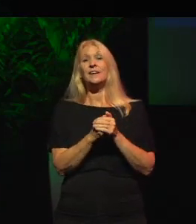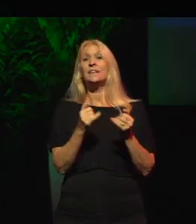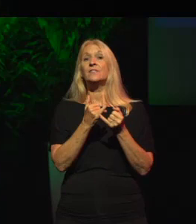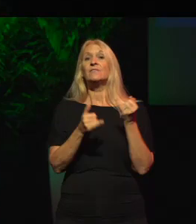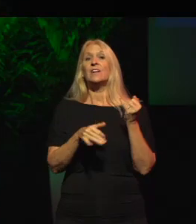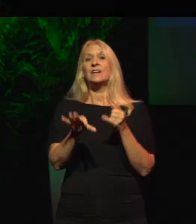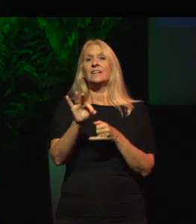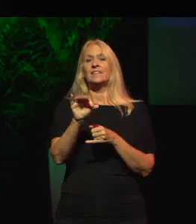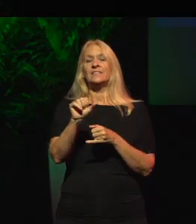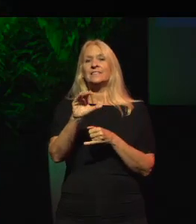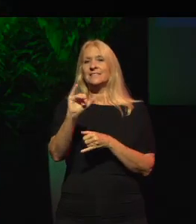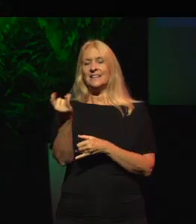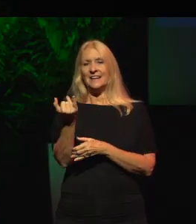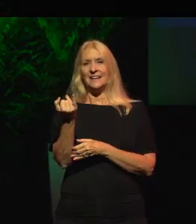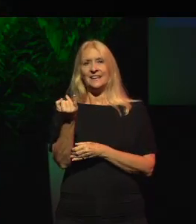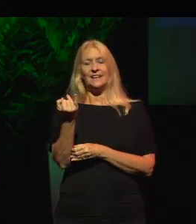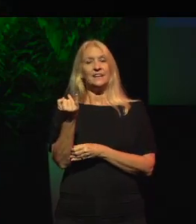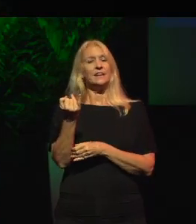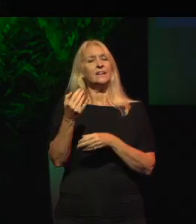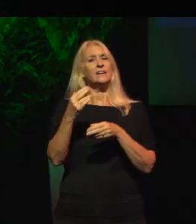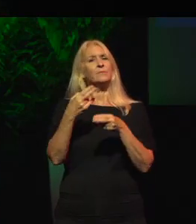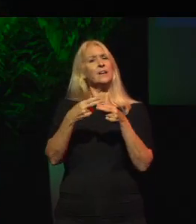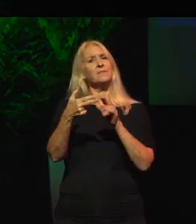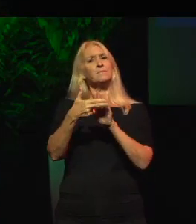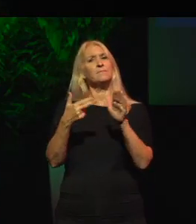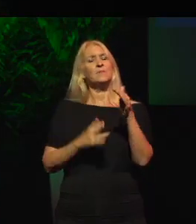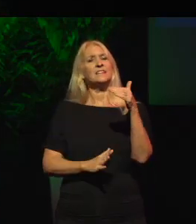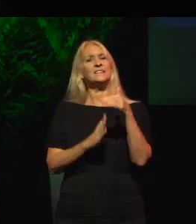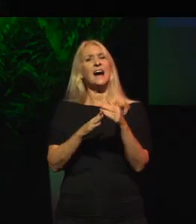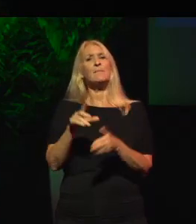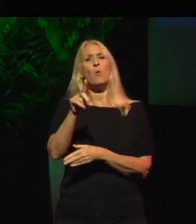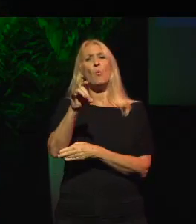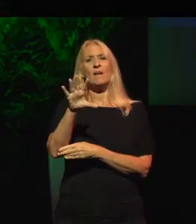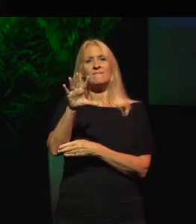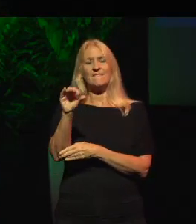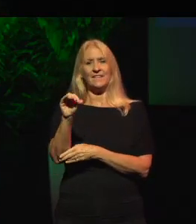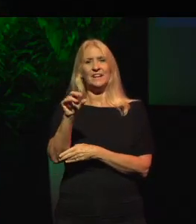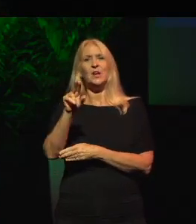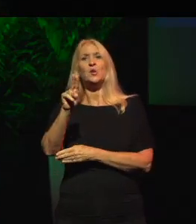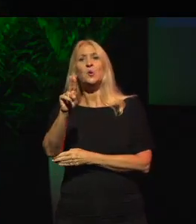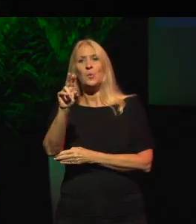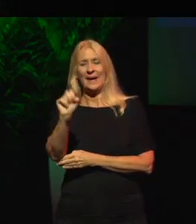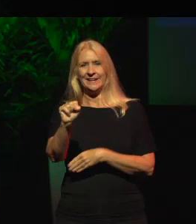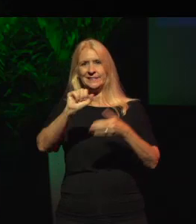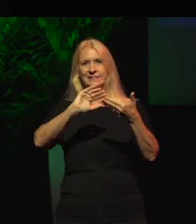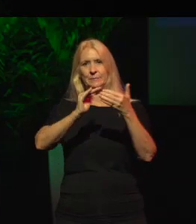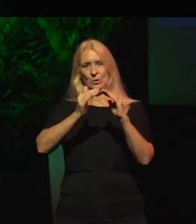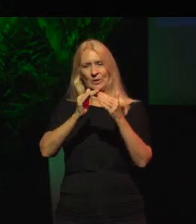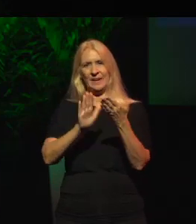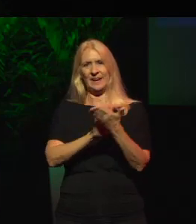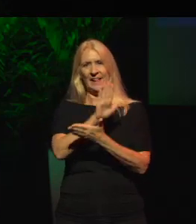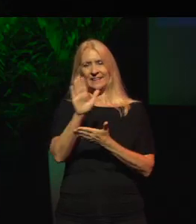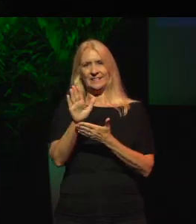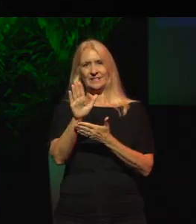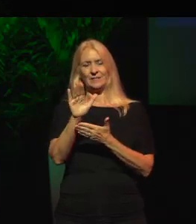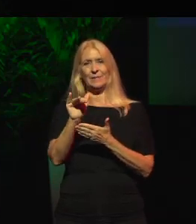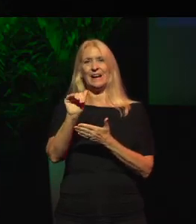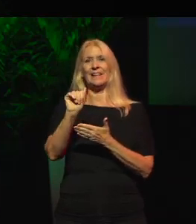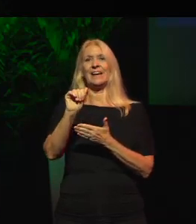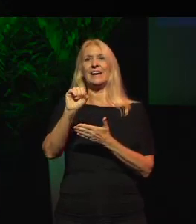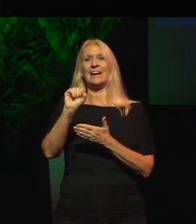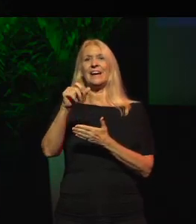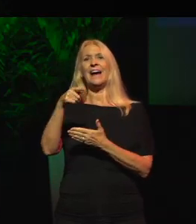State College Jacksonville was named as one of the top 150 U.S. community colleges by the Aspen